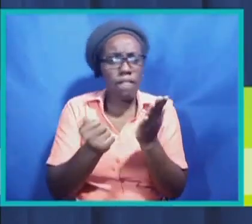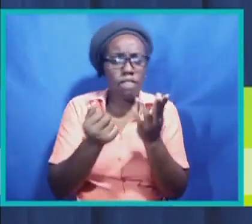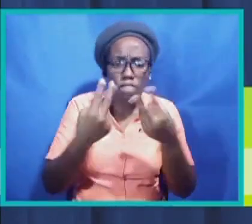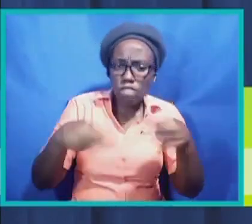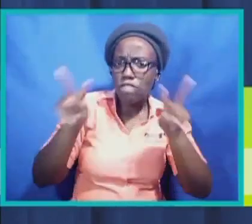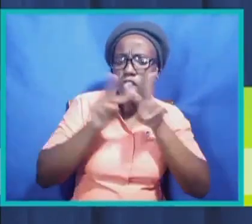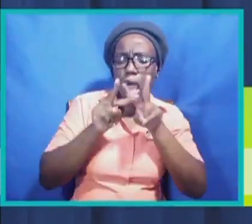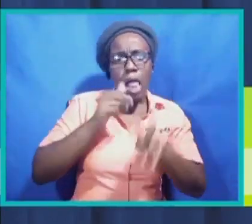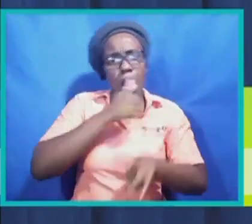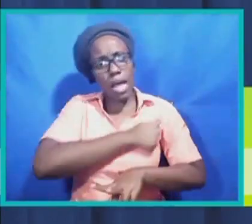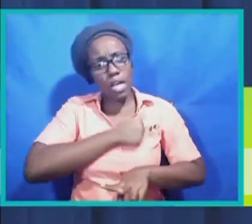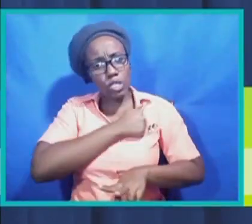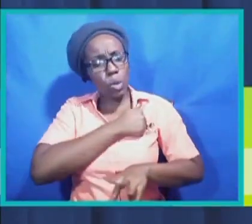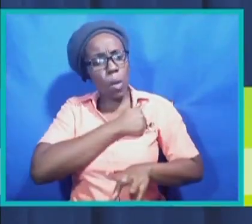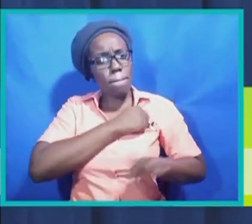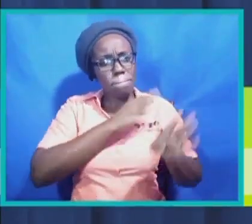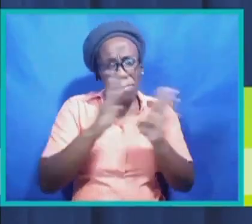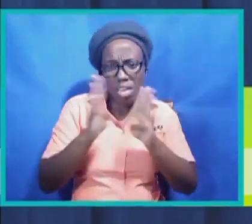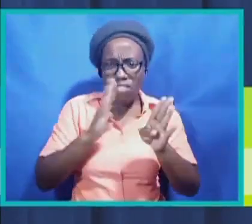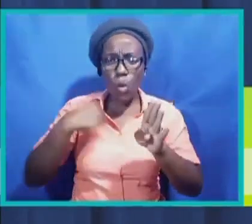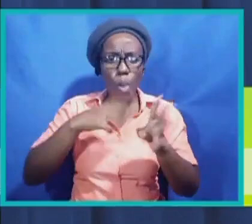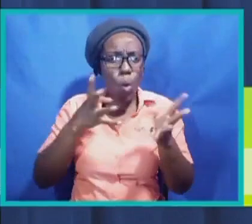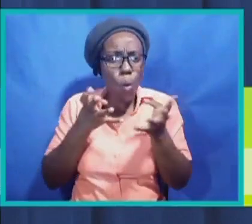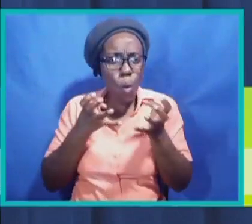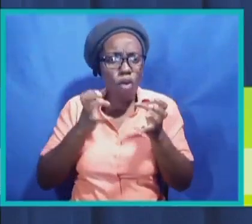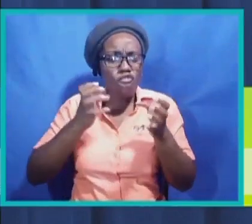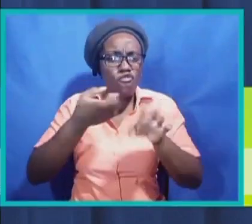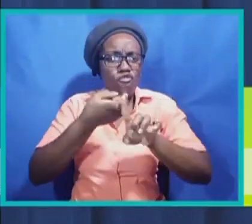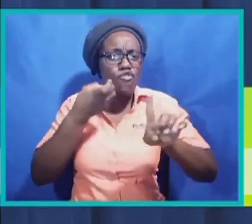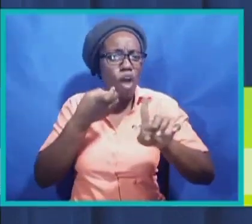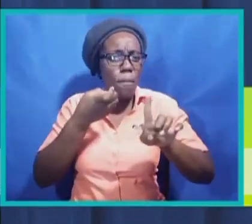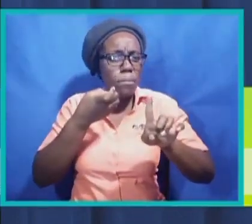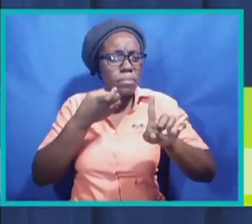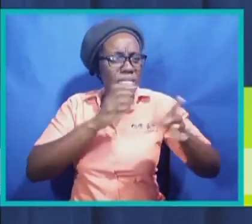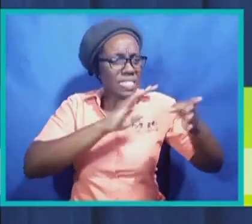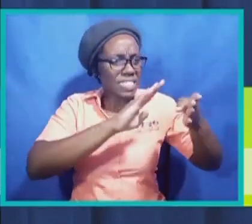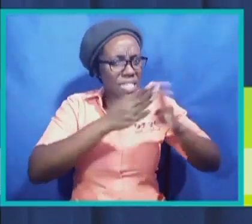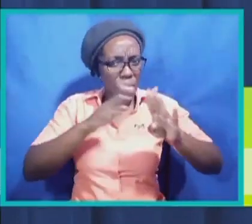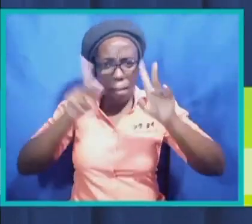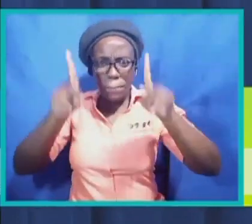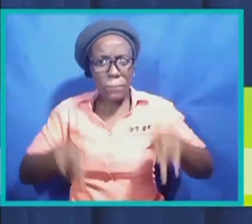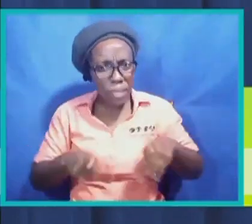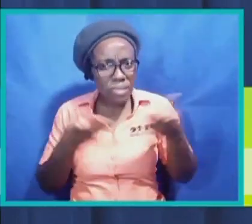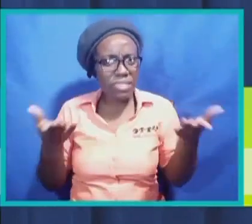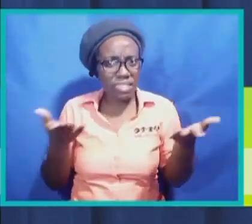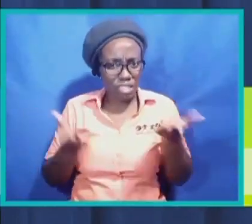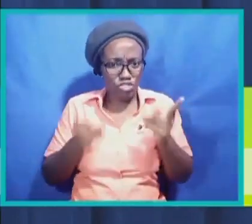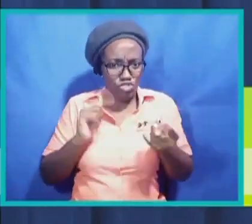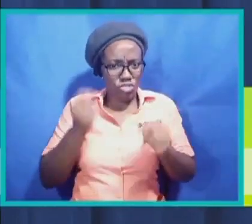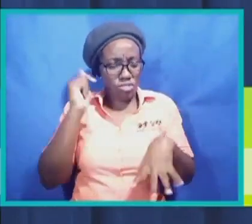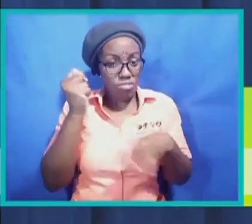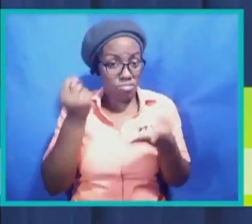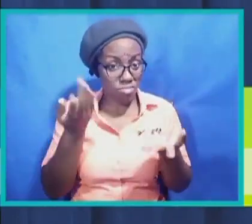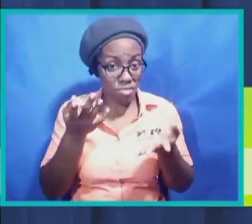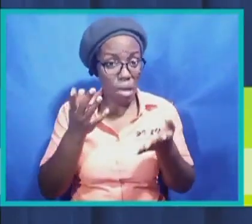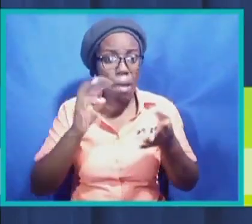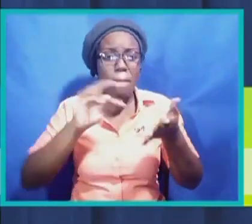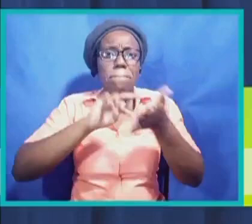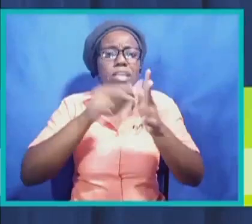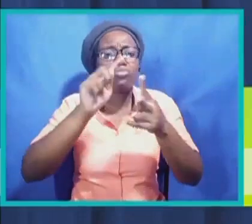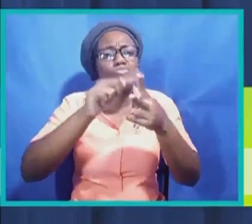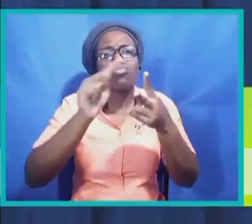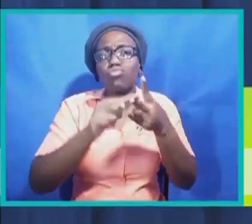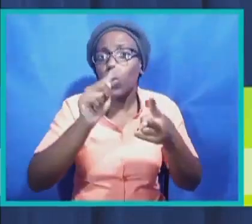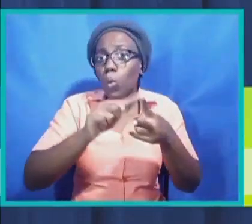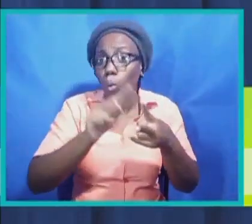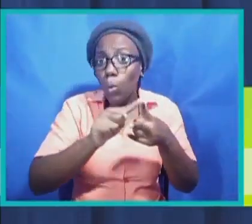we want from our citizens coming out there. And there are two dimensions to that. One is in terms of citizens and